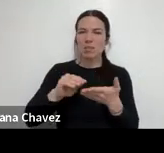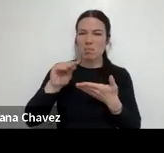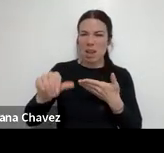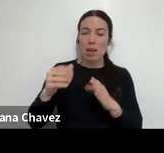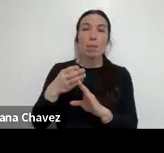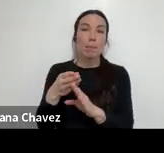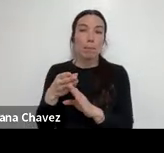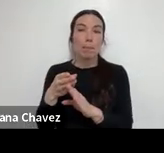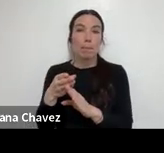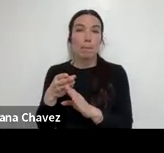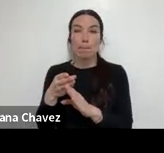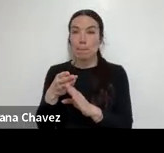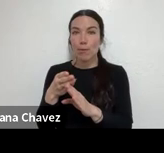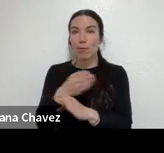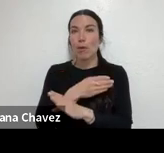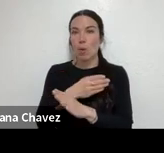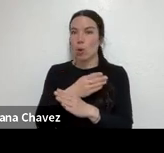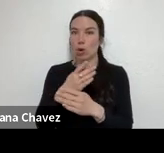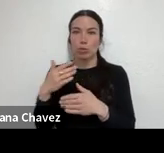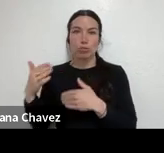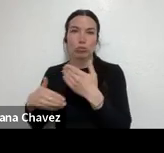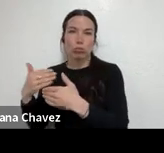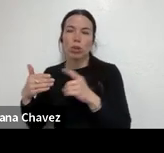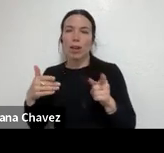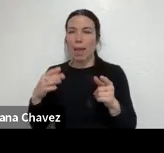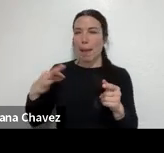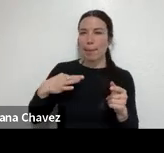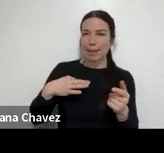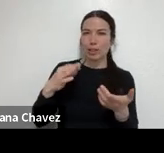the whole thing. It would cost like 50 euros.